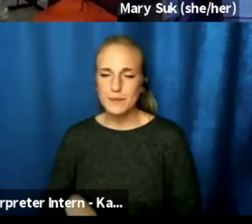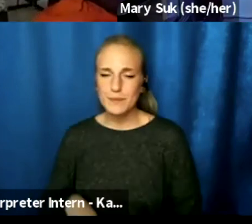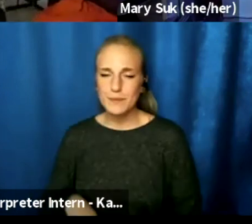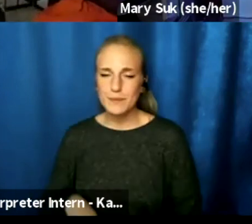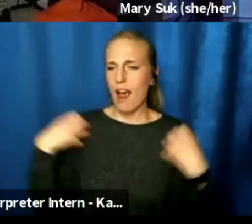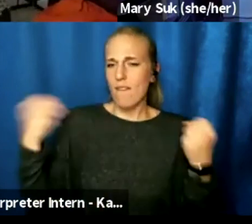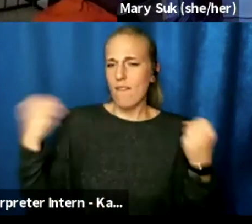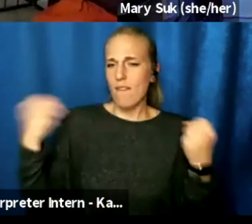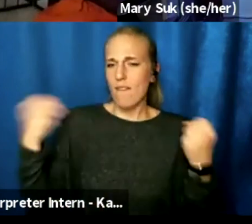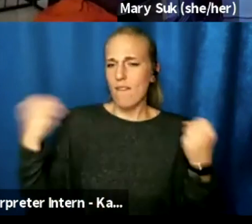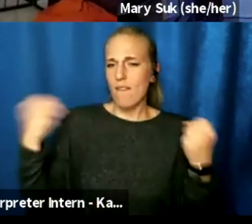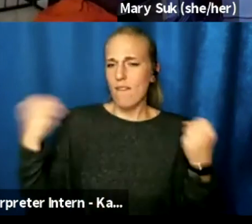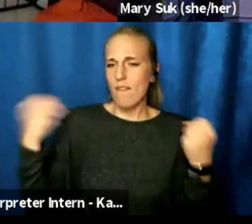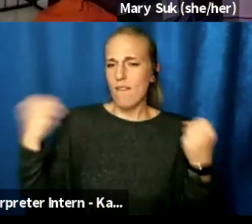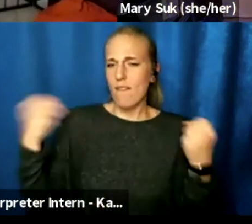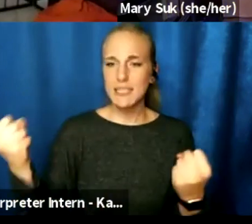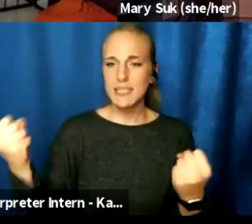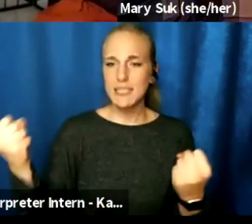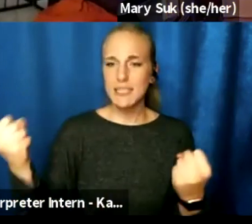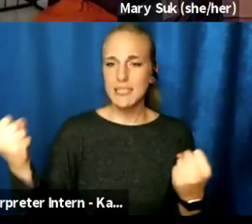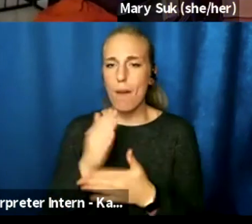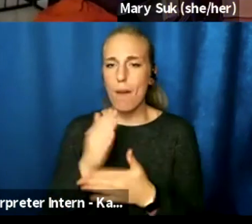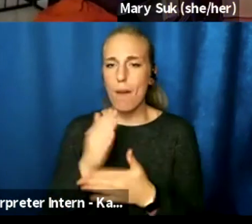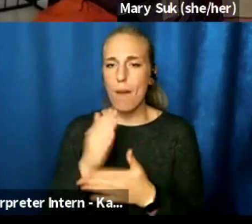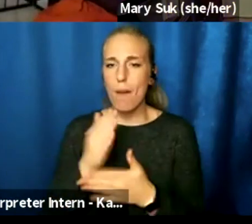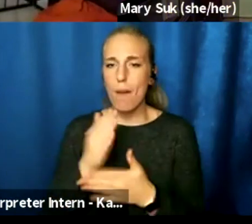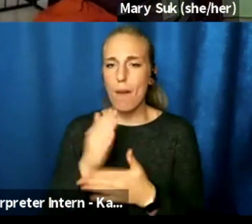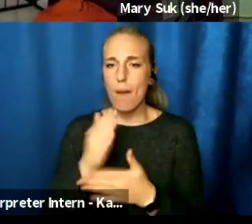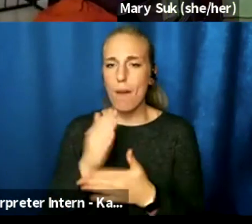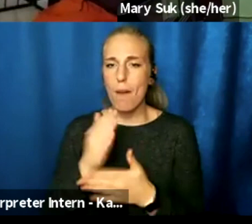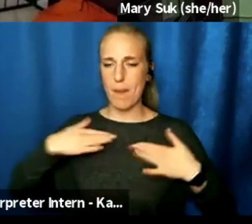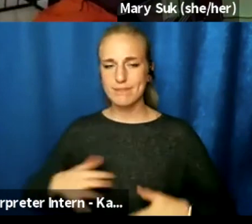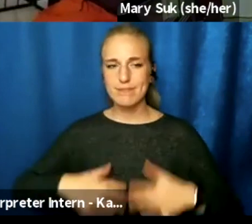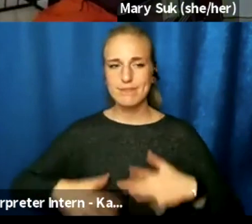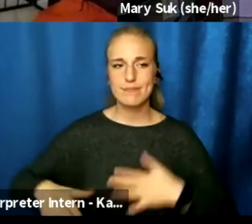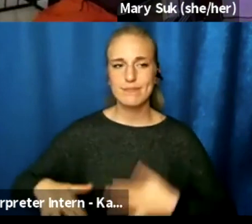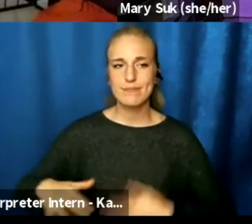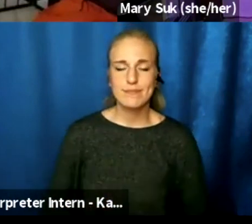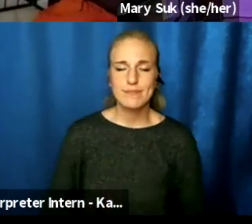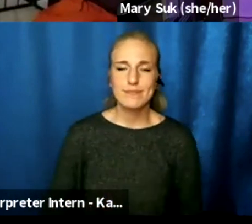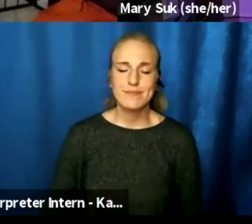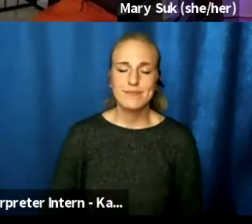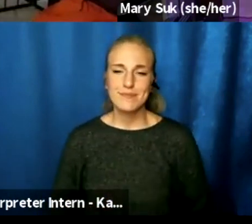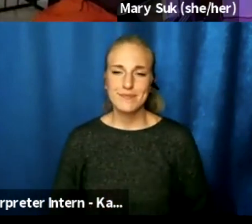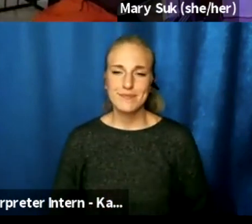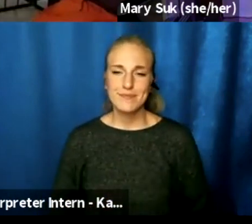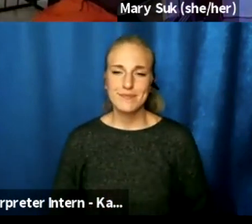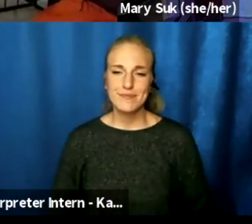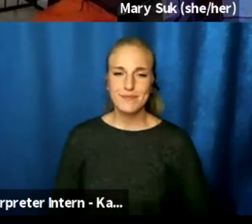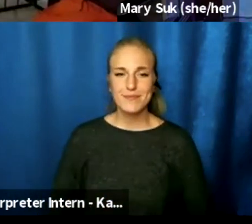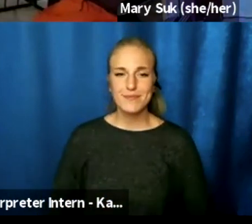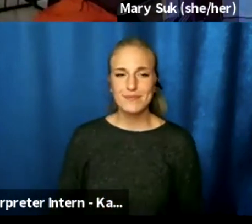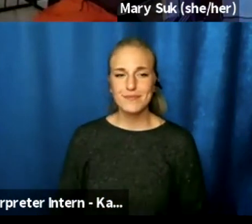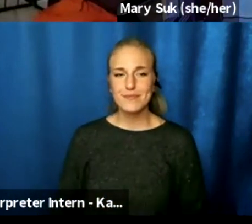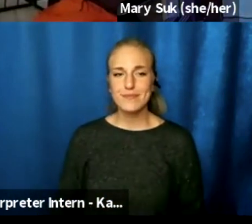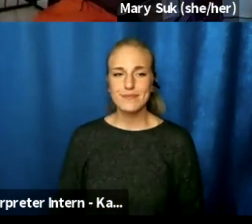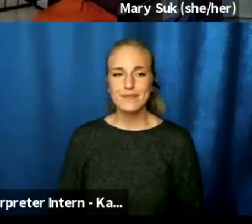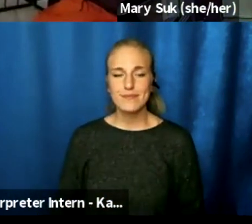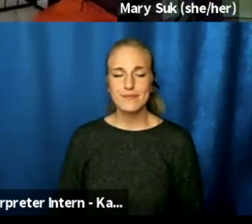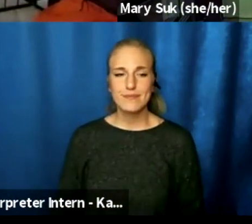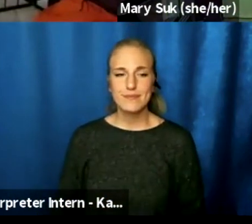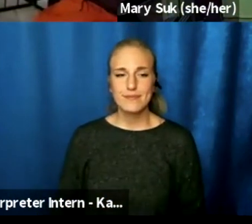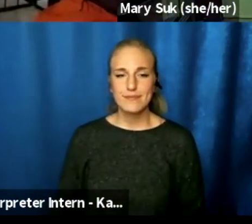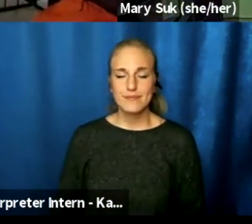moving all parts of your body. Jerusalem, ikhaya lami,